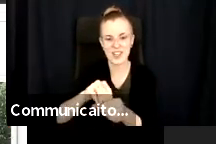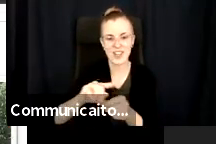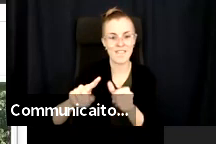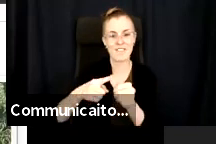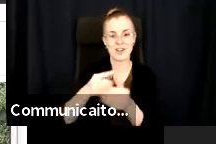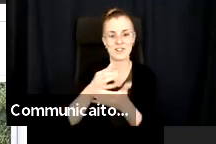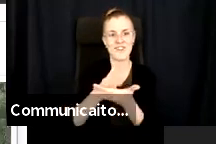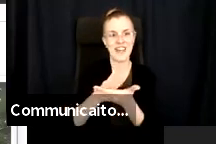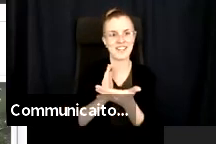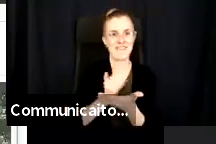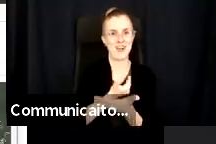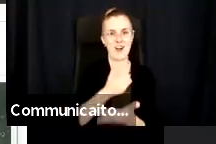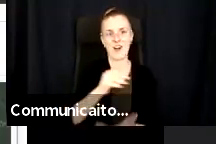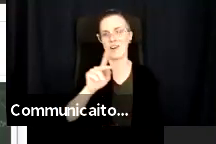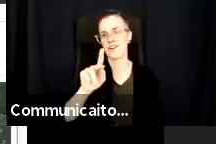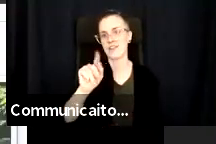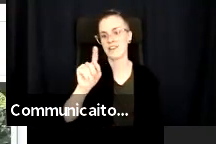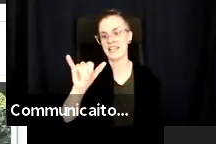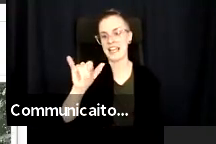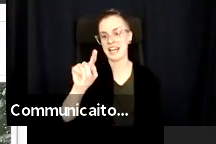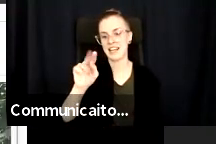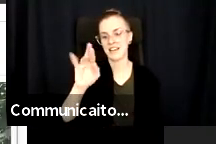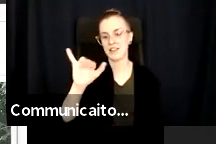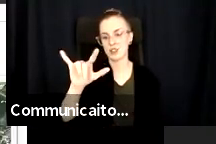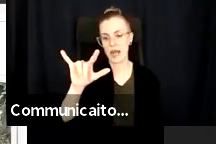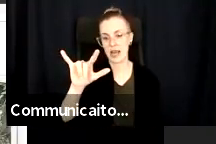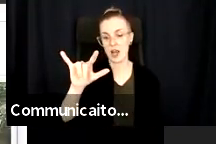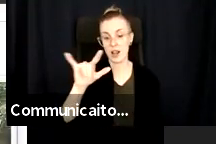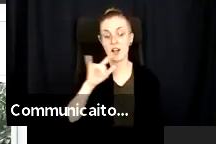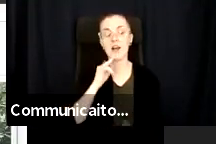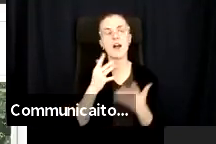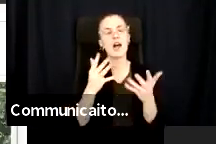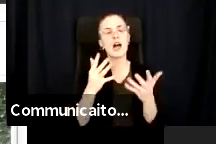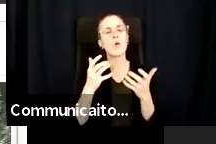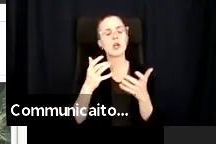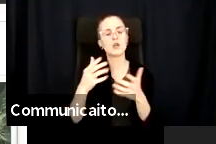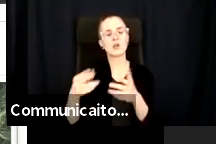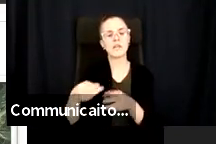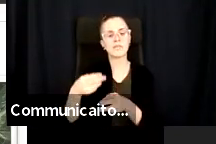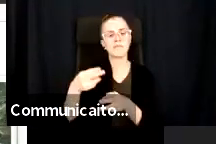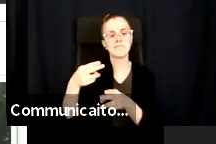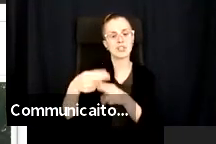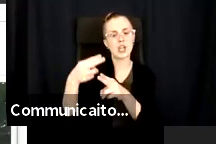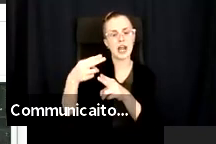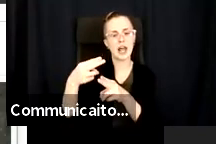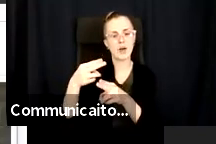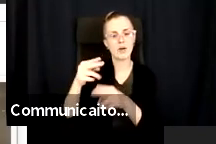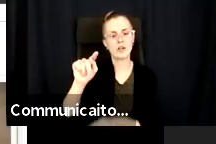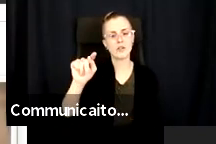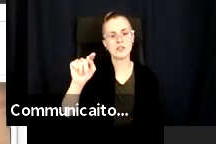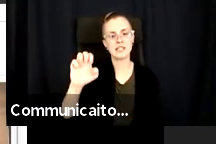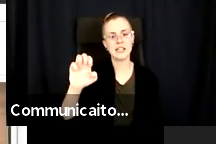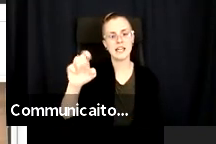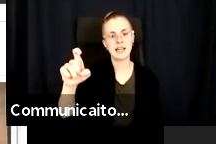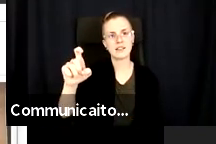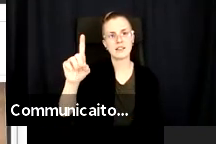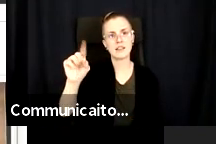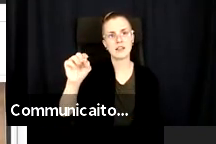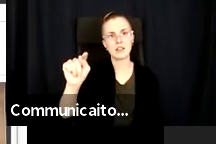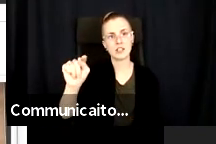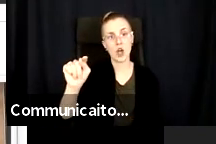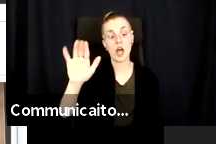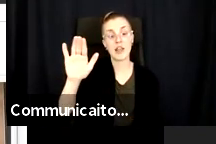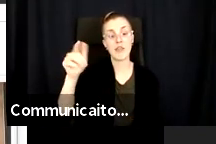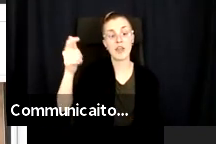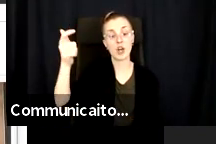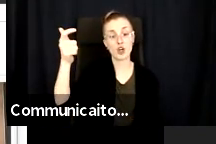currently under construction. I would like to give a shout out to TxDOT for their generous grant to fund